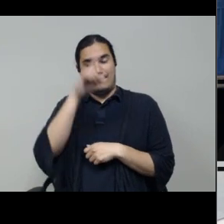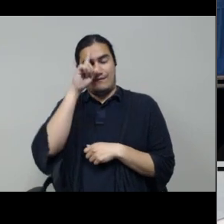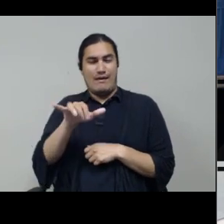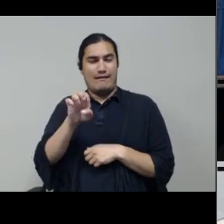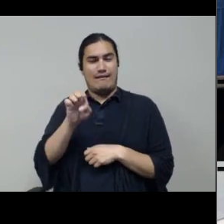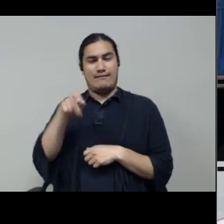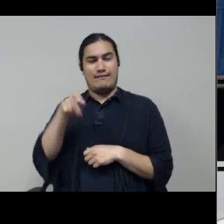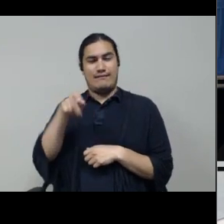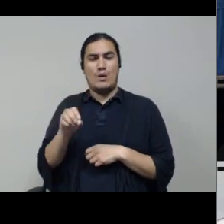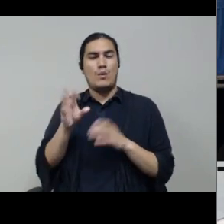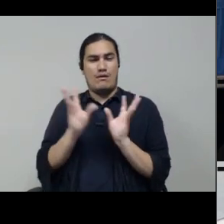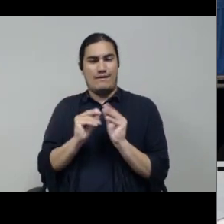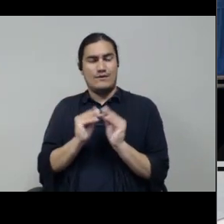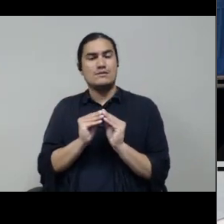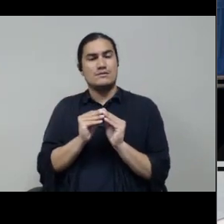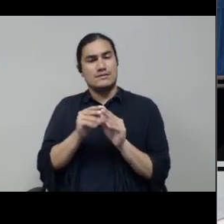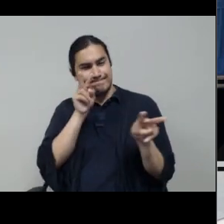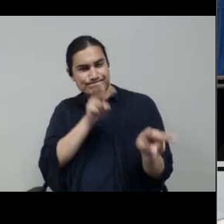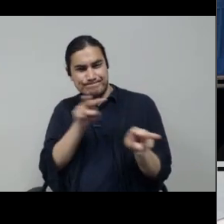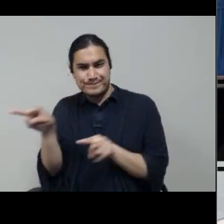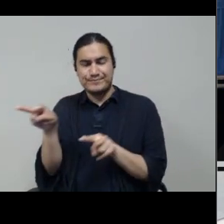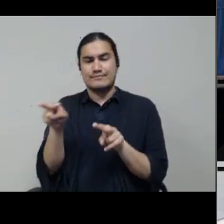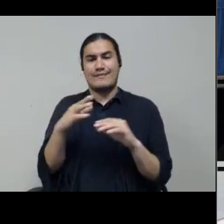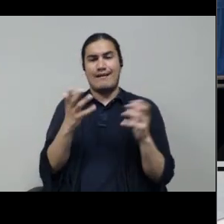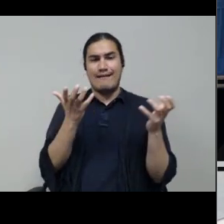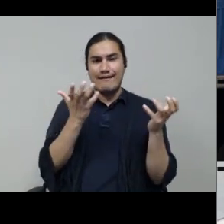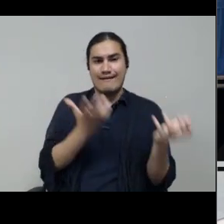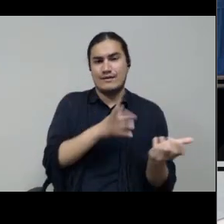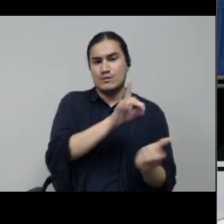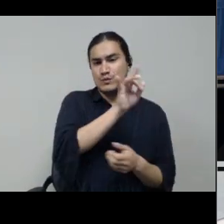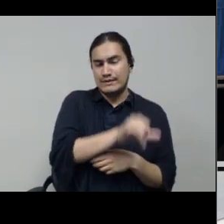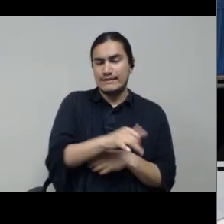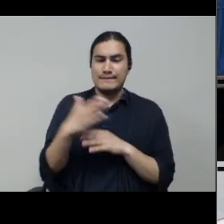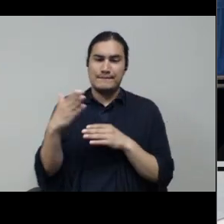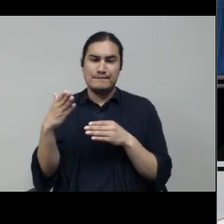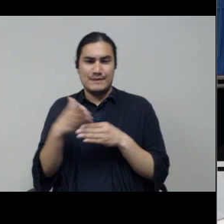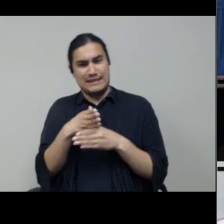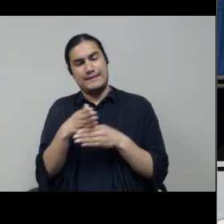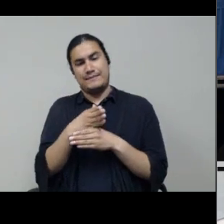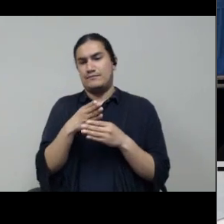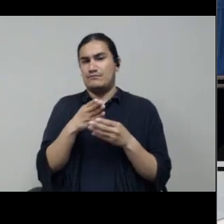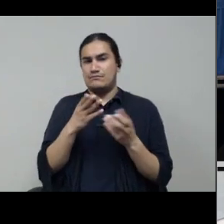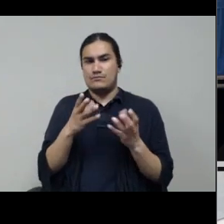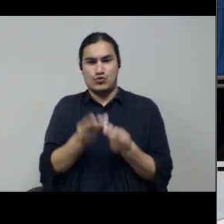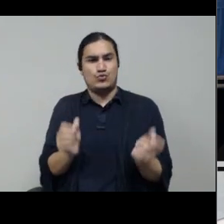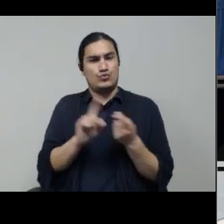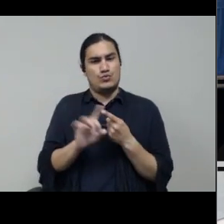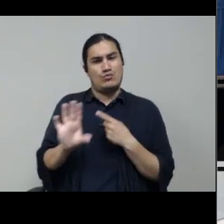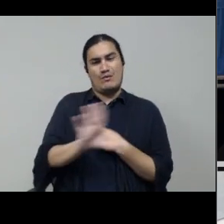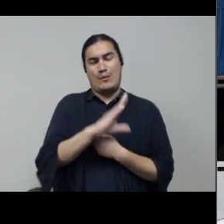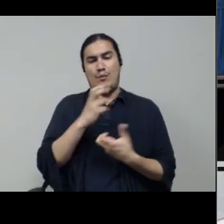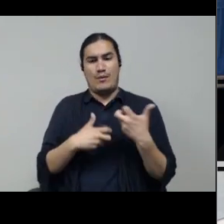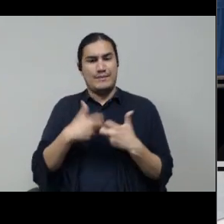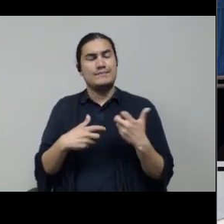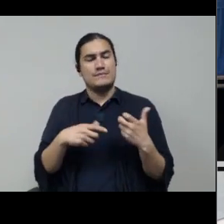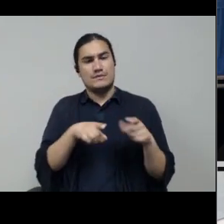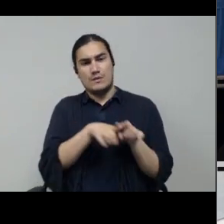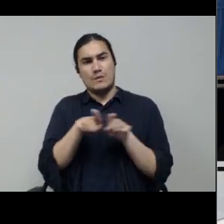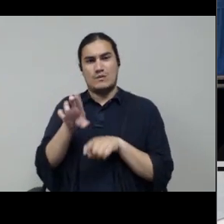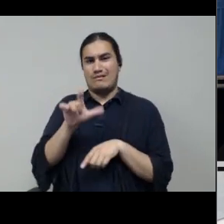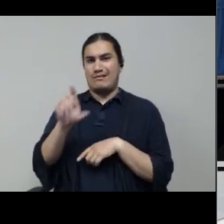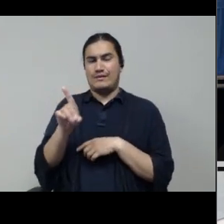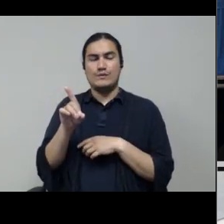conference looking at heavy duty, medium duty solutions to their problems, and even light duty in terms of things